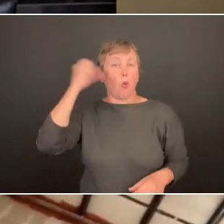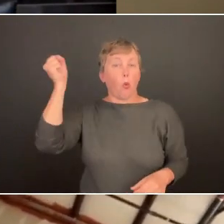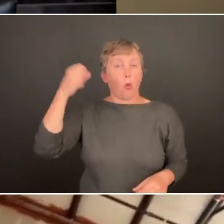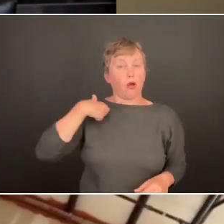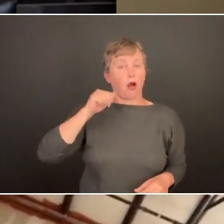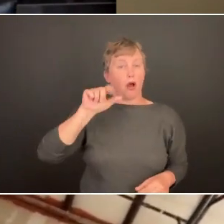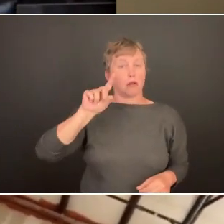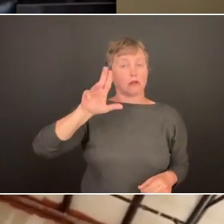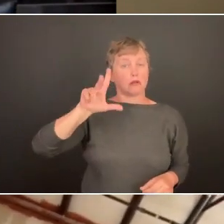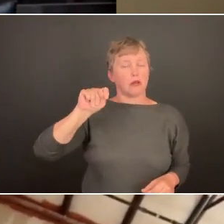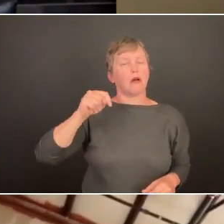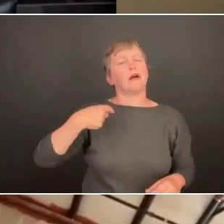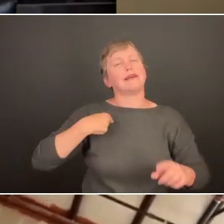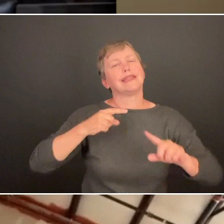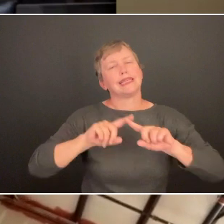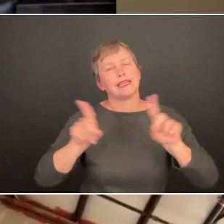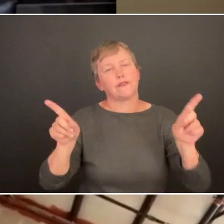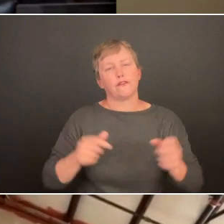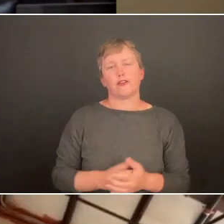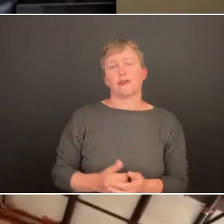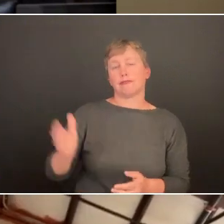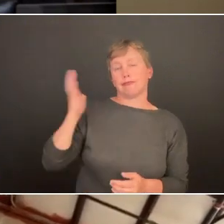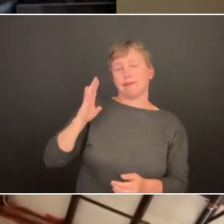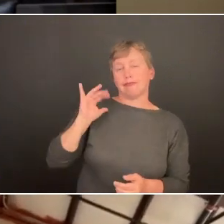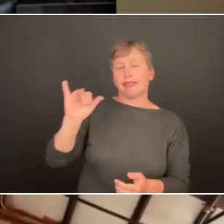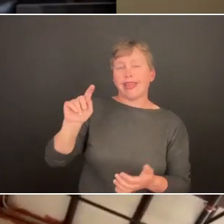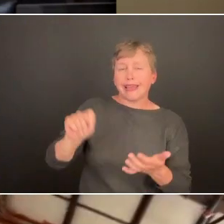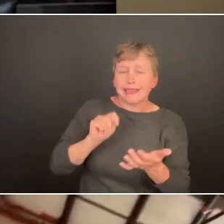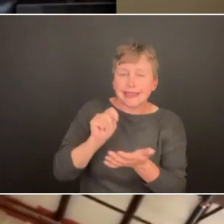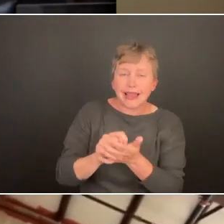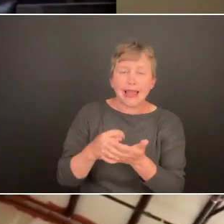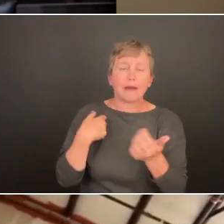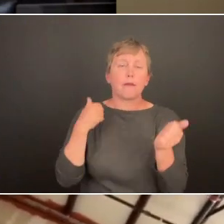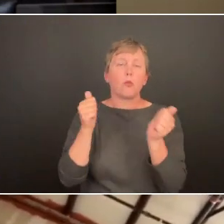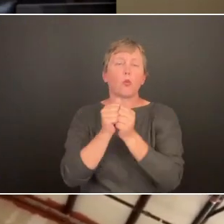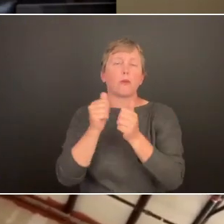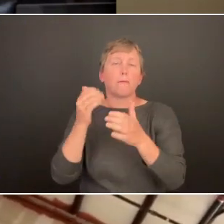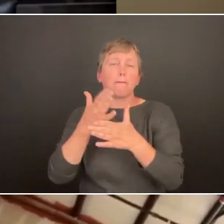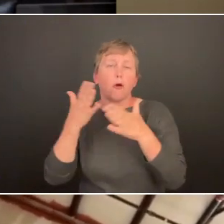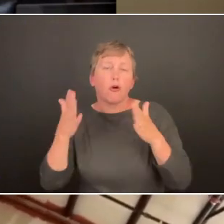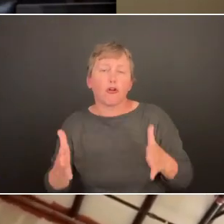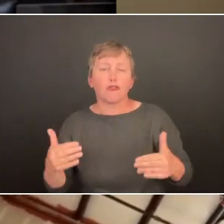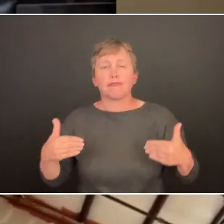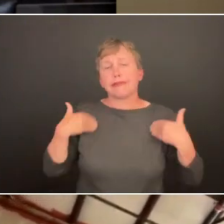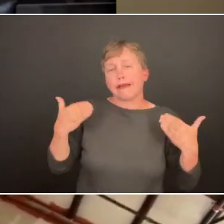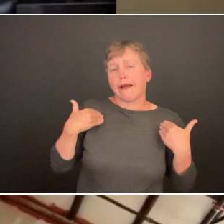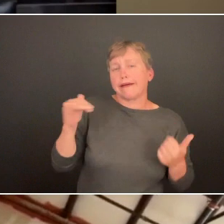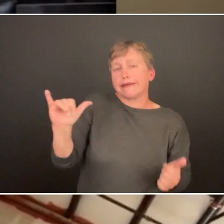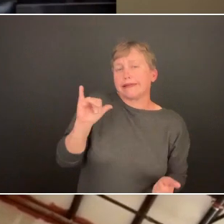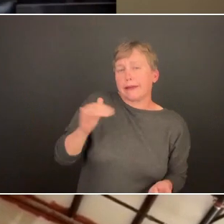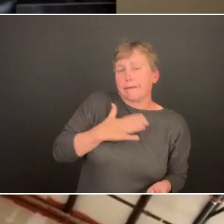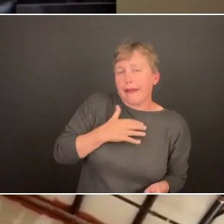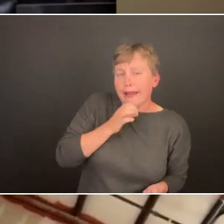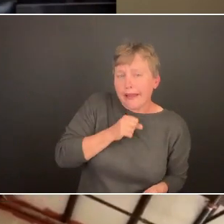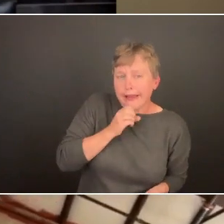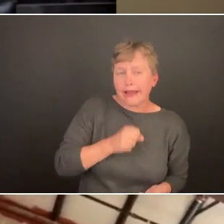that's what it was all about. You know, it wasn't about feelings, and obviously that's changed now as an adult. But back